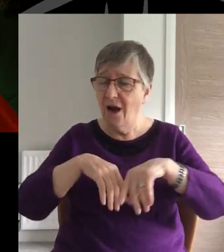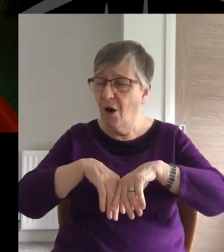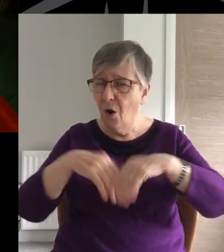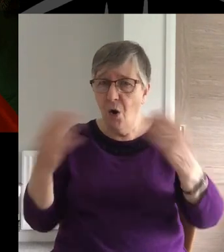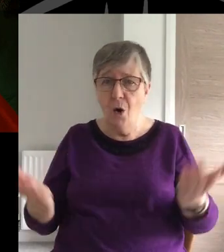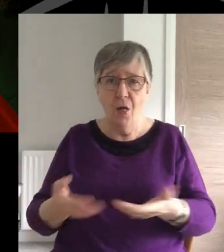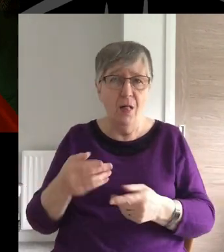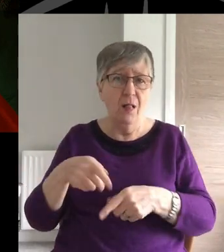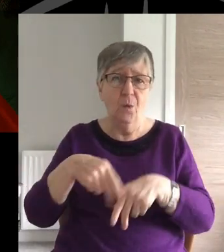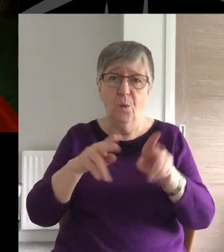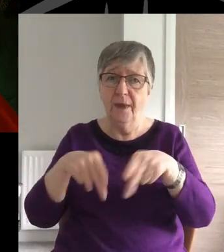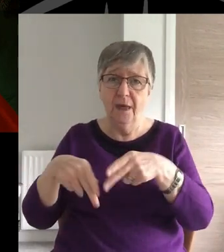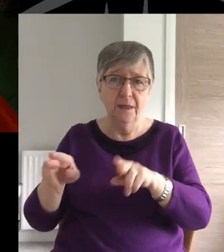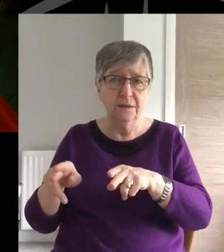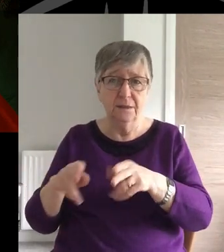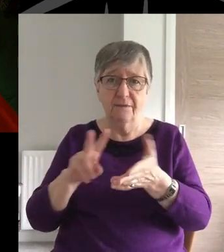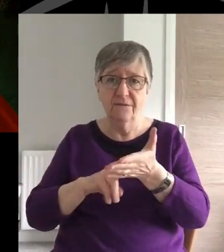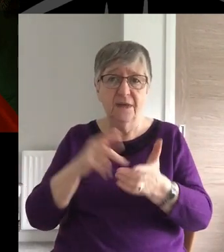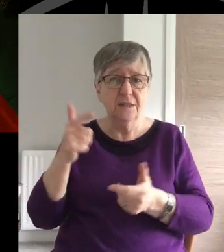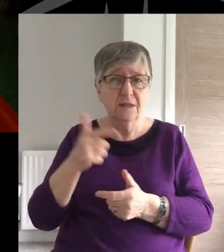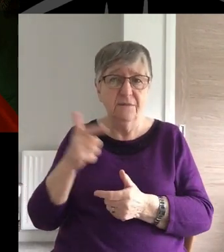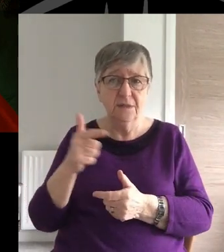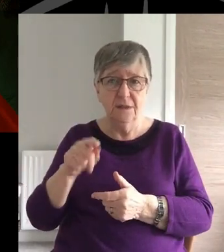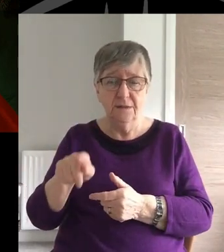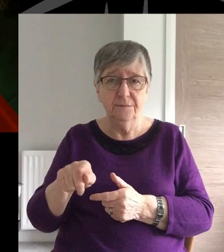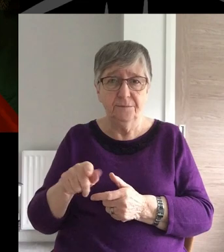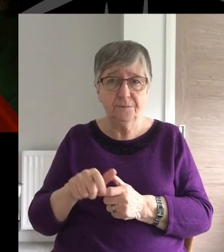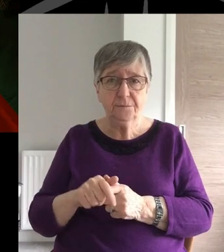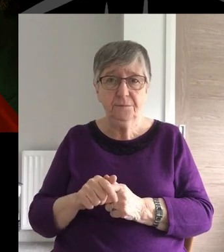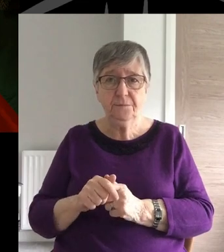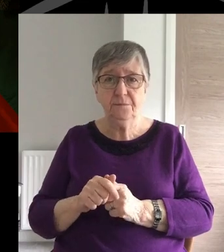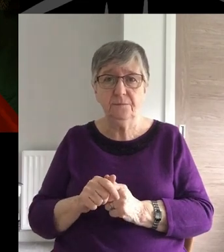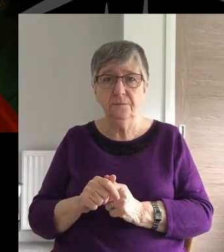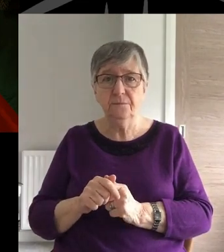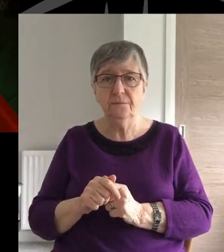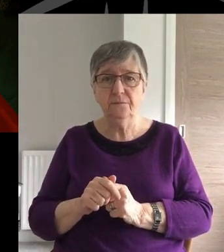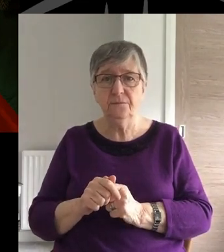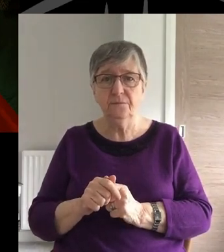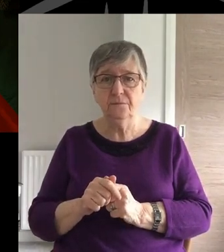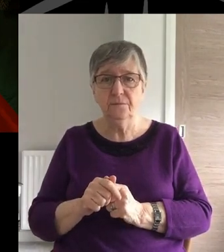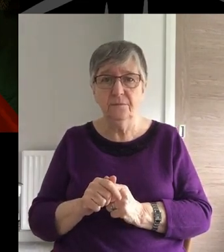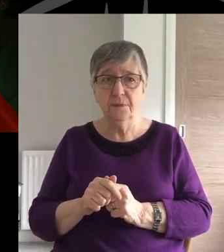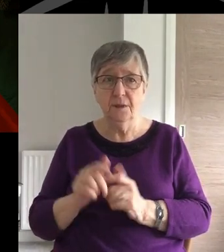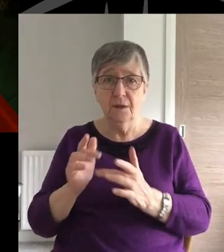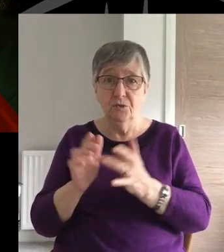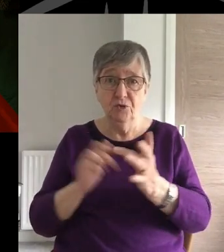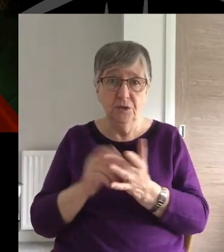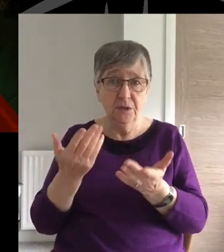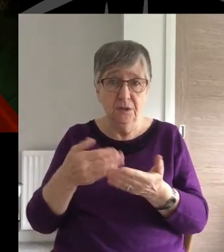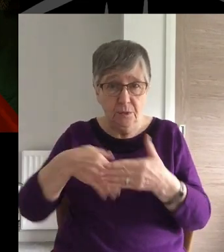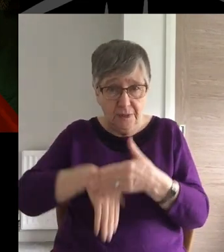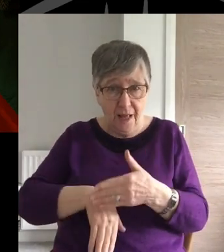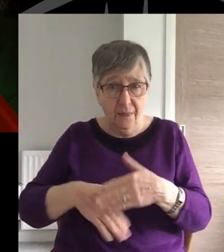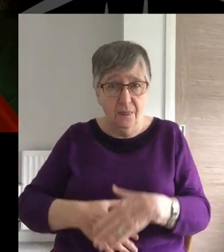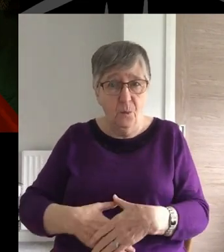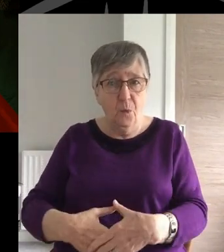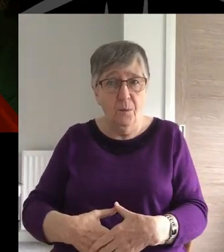in every way, verse 17 of Hebrews 2. He was a